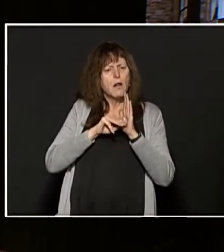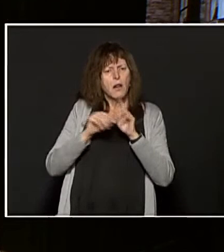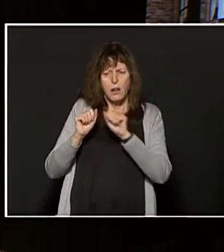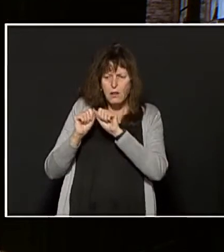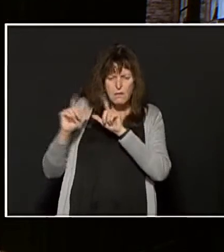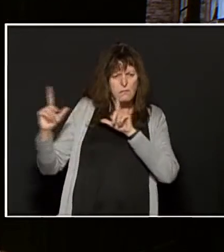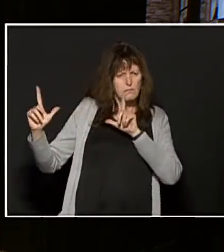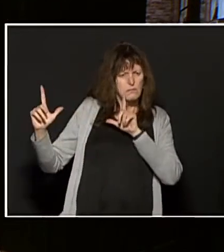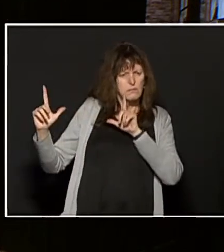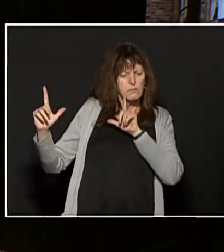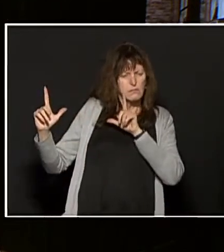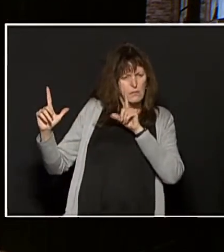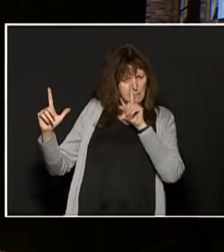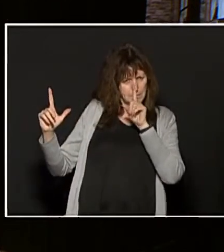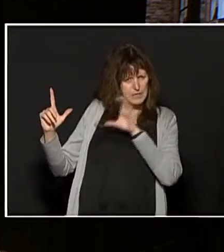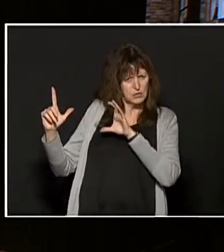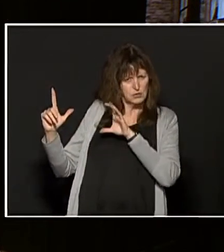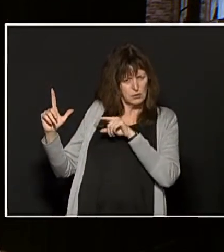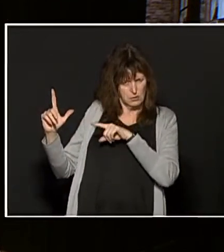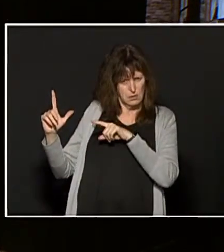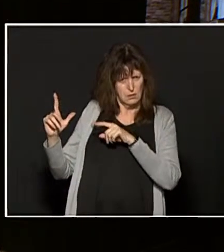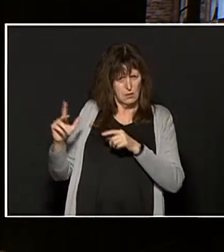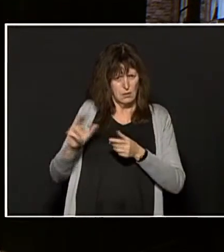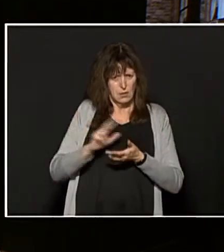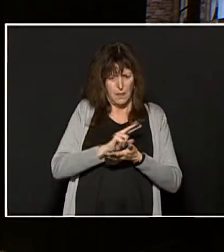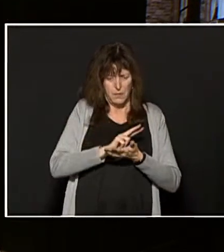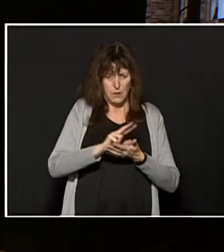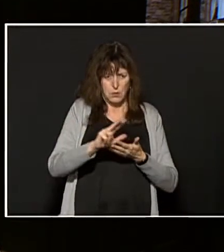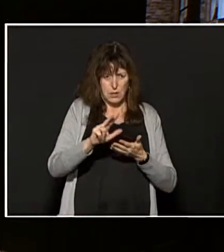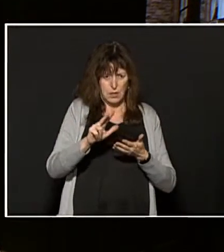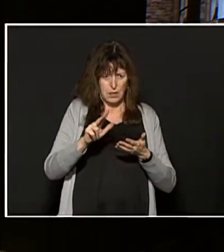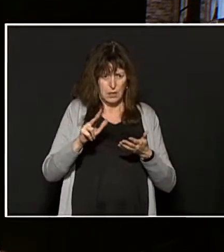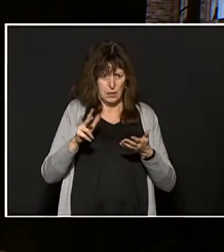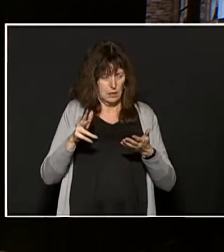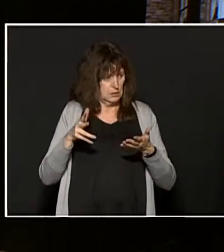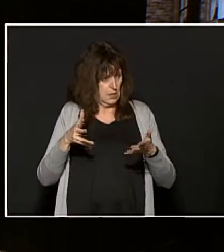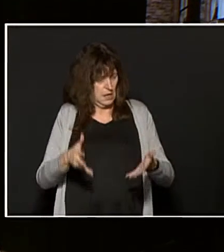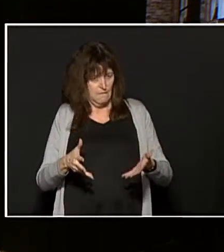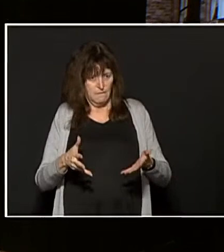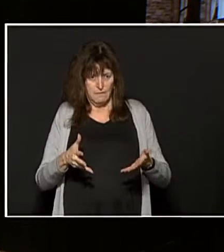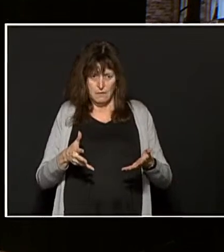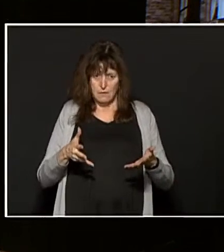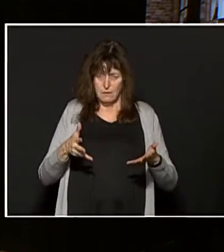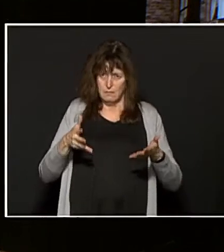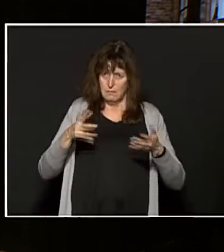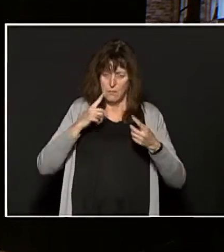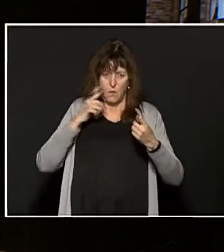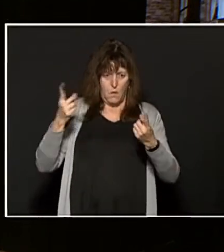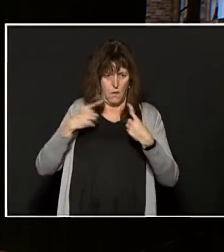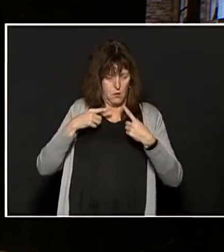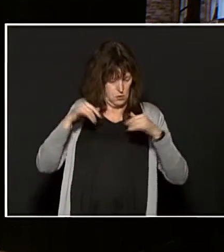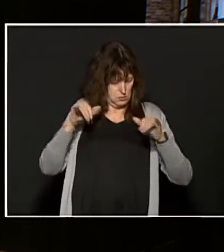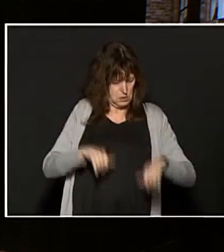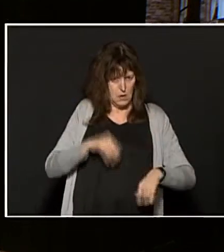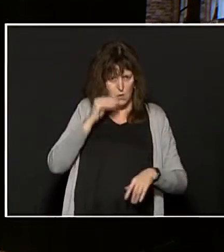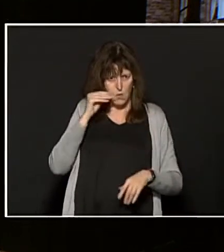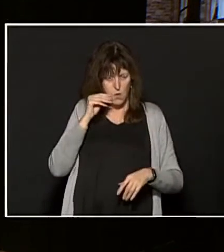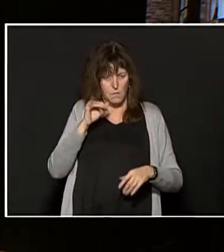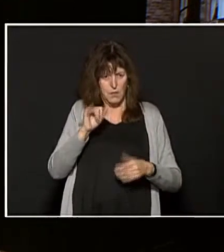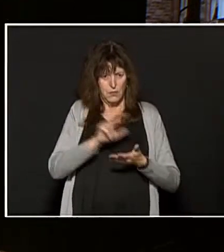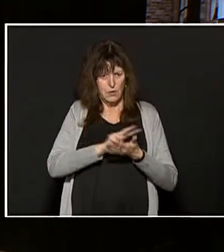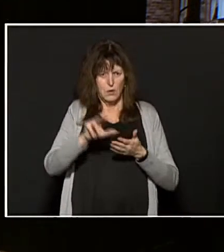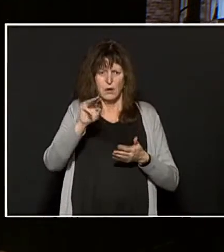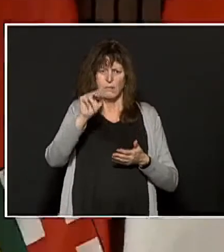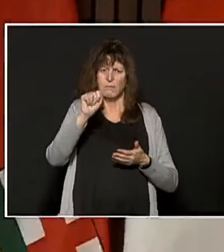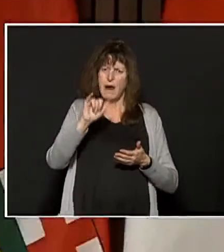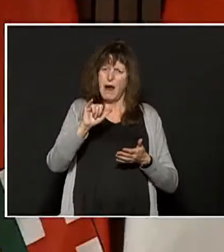left, excuse me, in the stay-at-home order, where do you think we're going to be on May 20th, and what do you think that portends